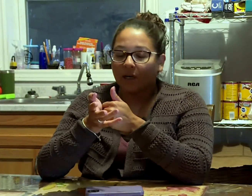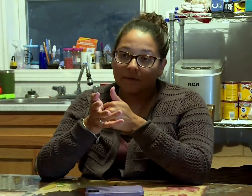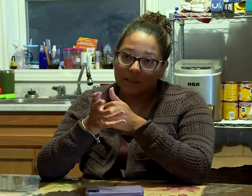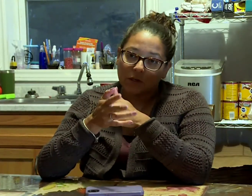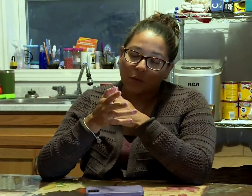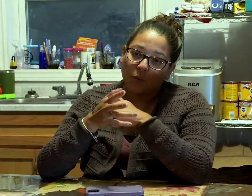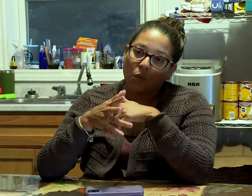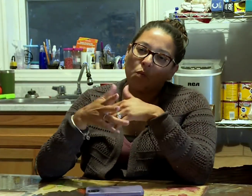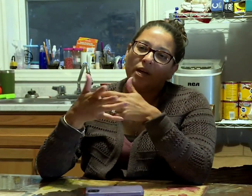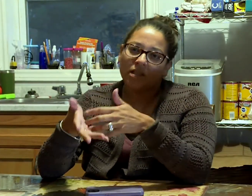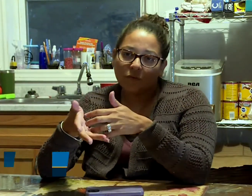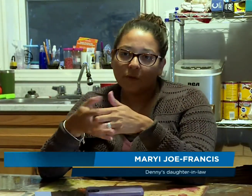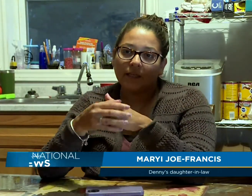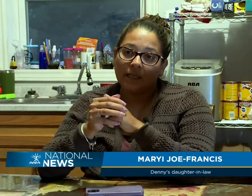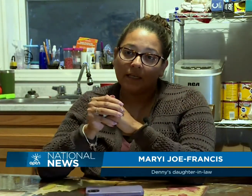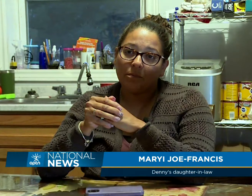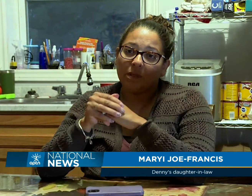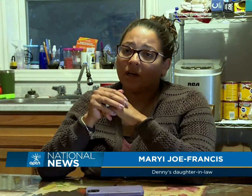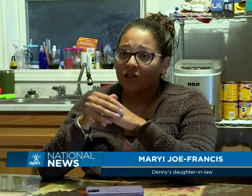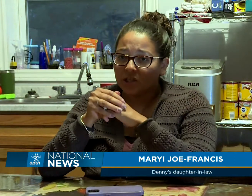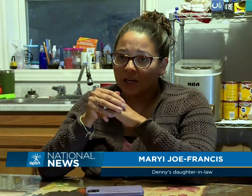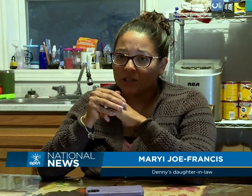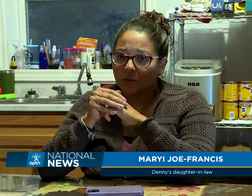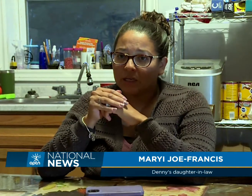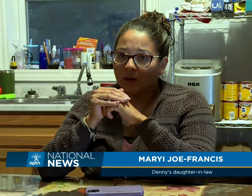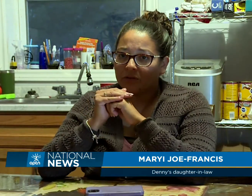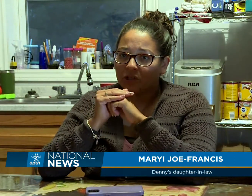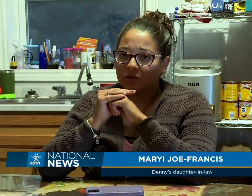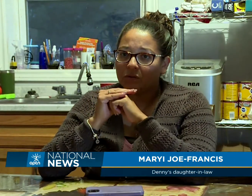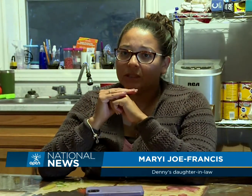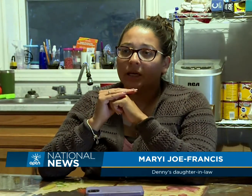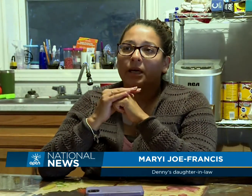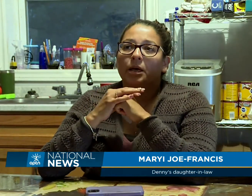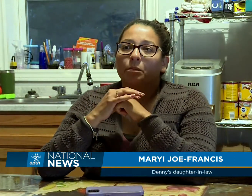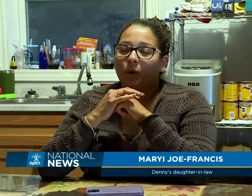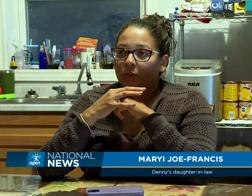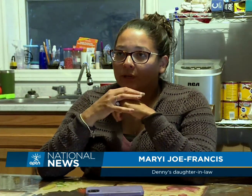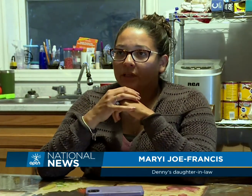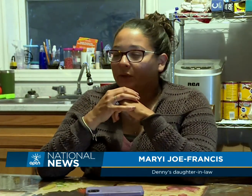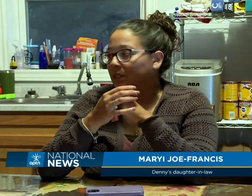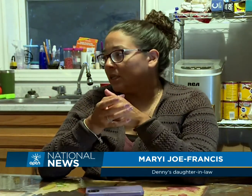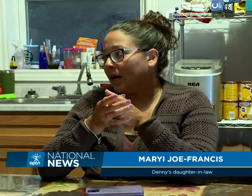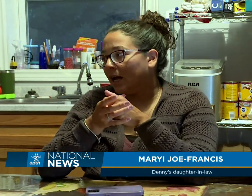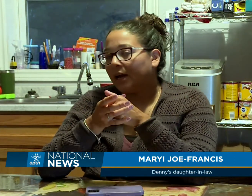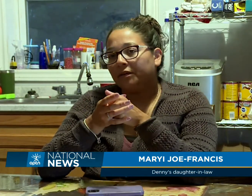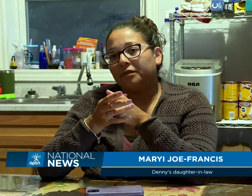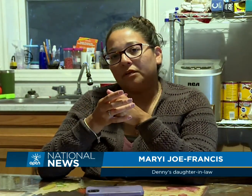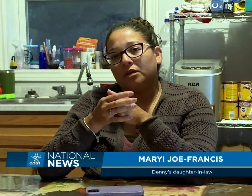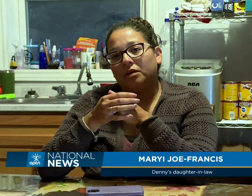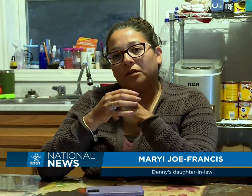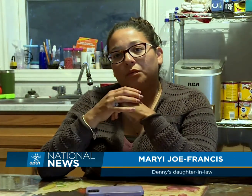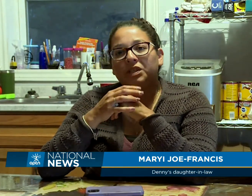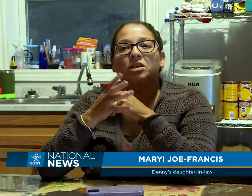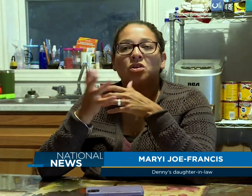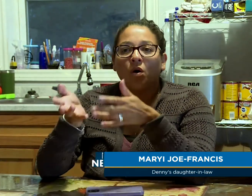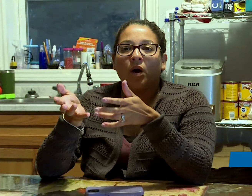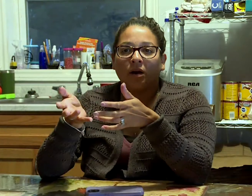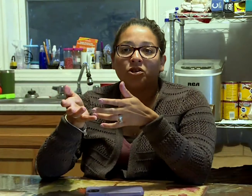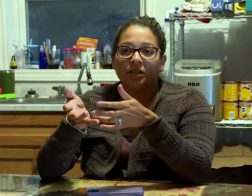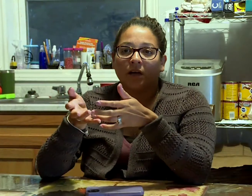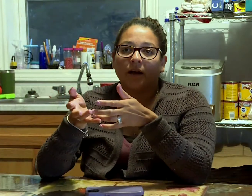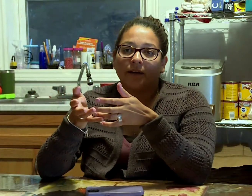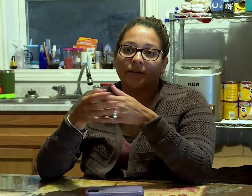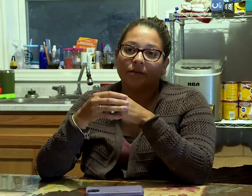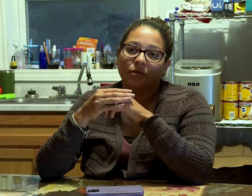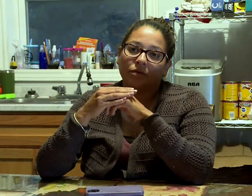an autopsy wasn't really needed because she had so many health issues, but really we didn't know how